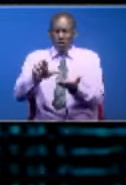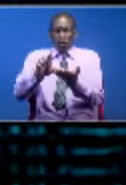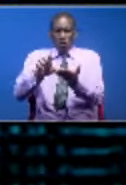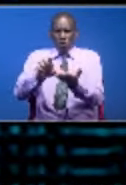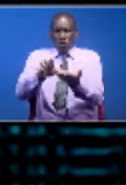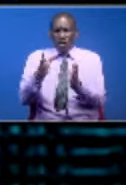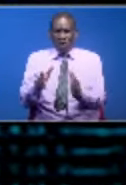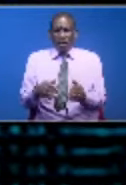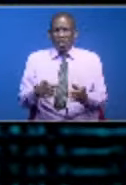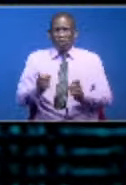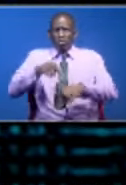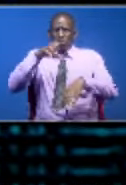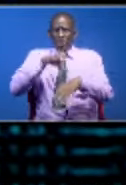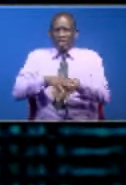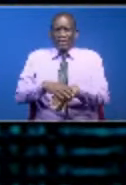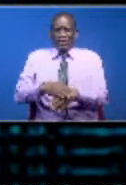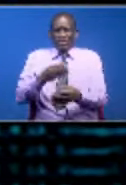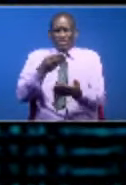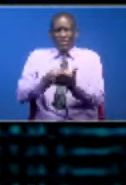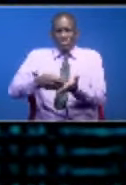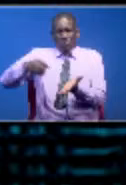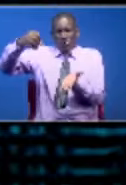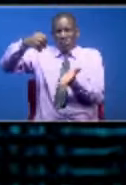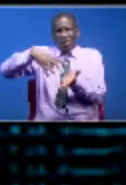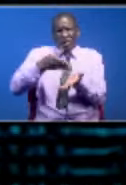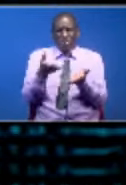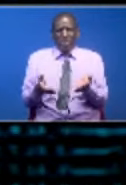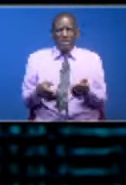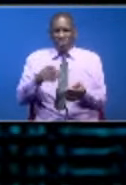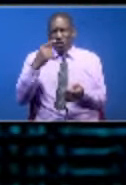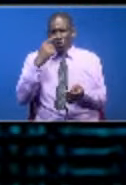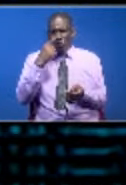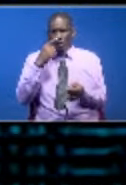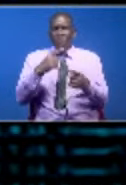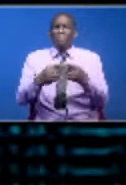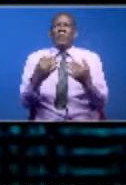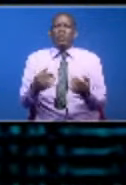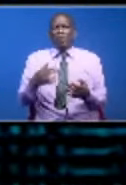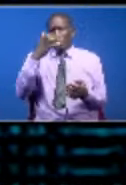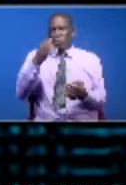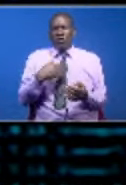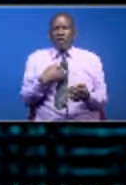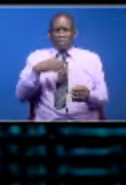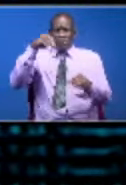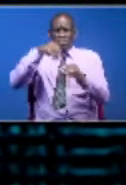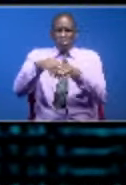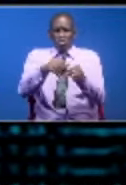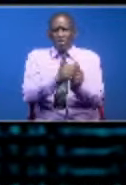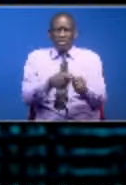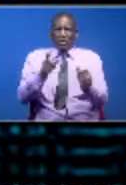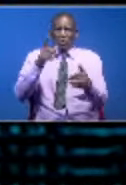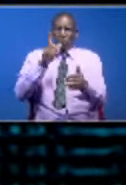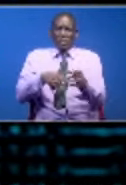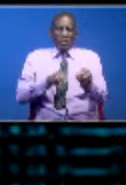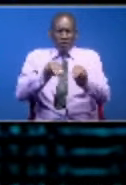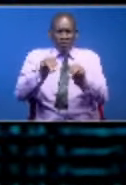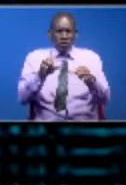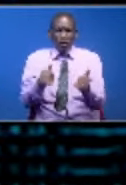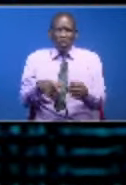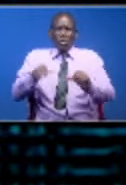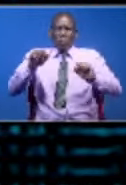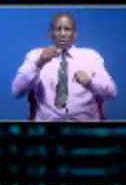get financing for a solar product at their home. Yeah. But now, because they have been aggregated, the risk and reward have been managed, we were able to do